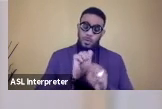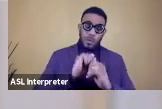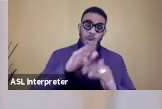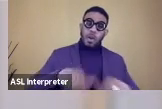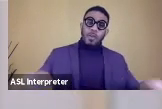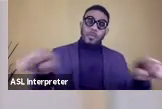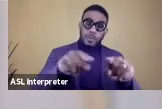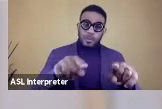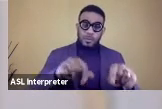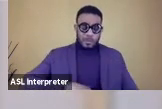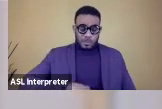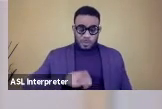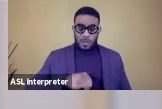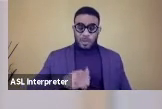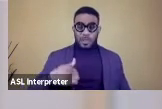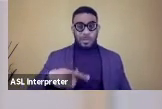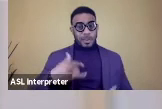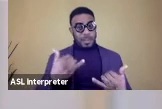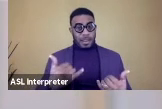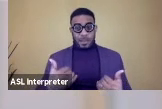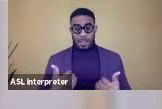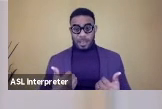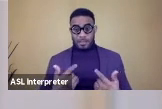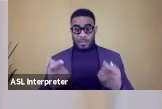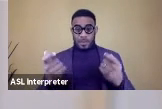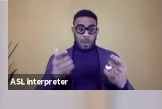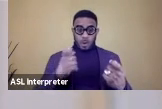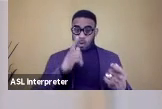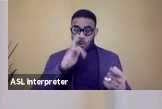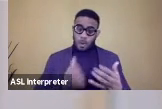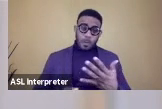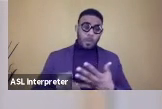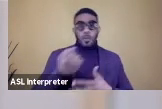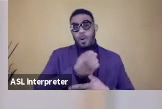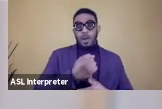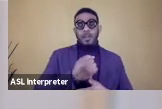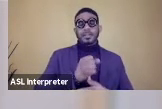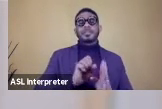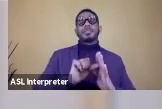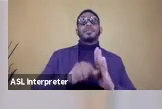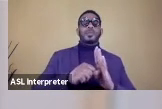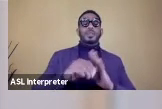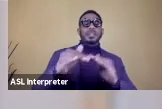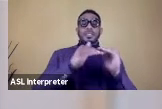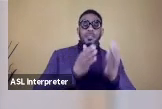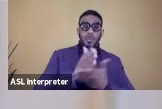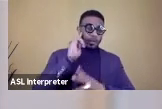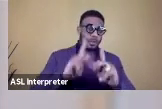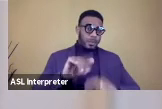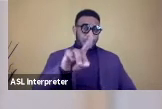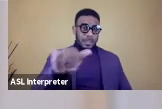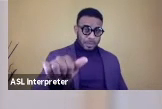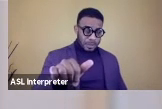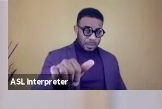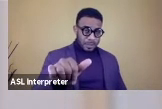you. I'm proud that we now have an administration who will prioritize enforcing the civil rights of people with